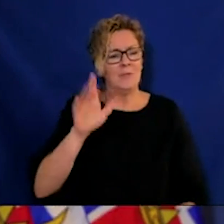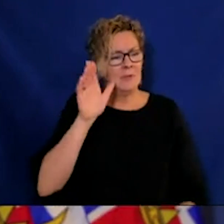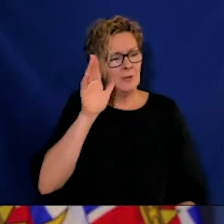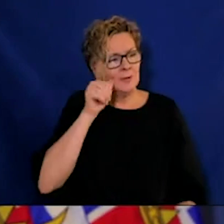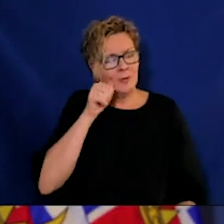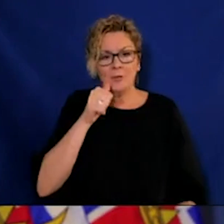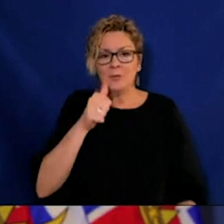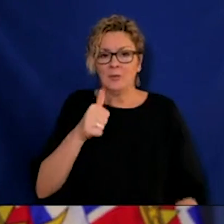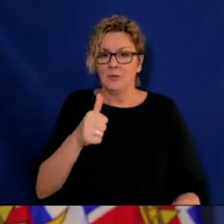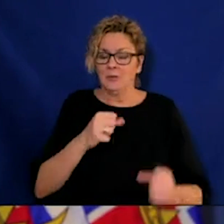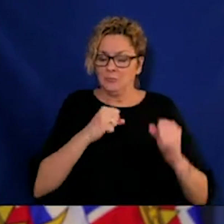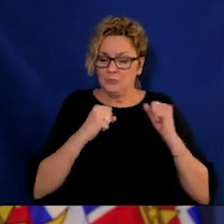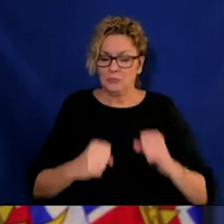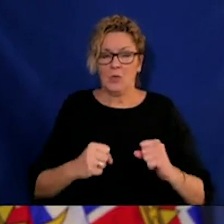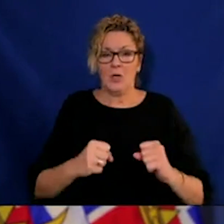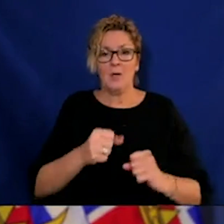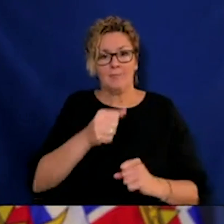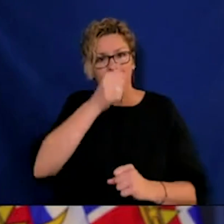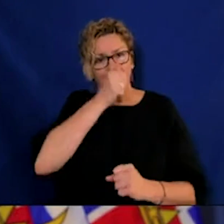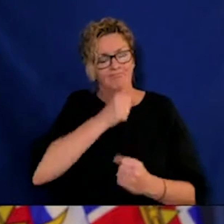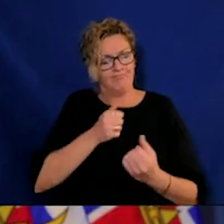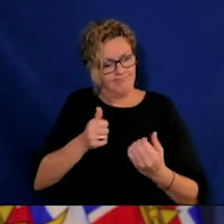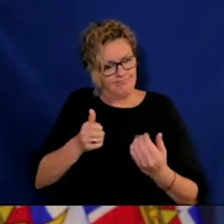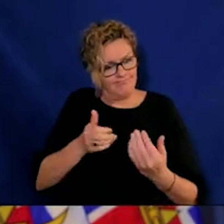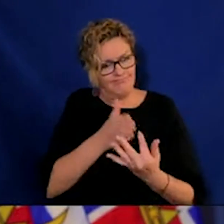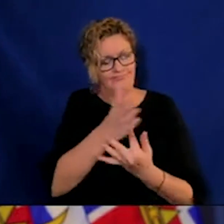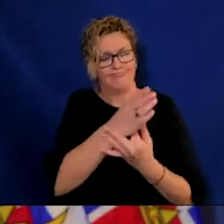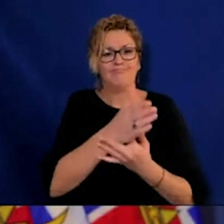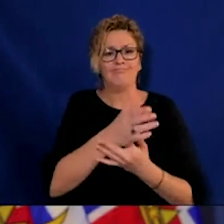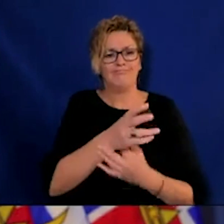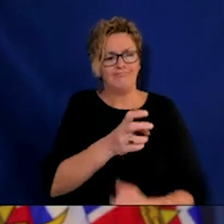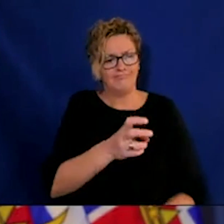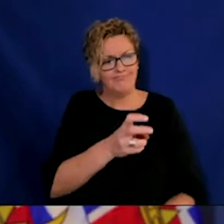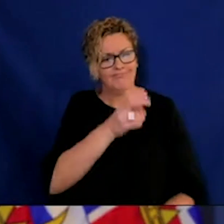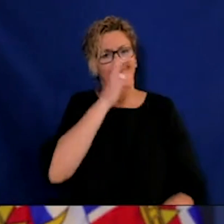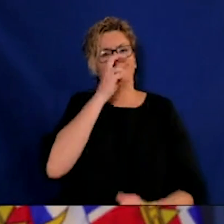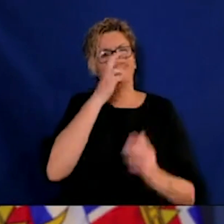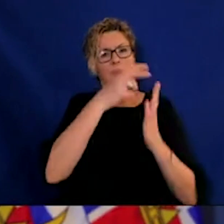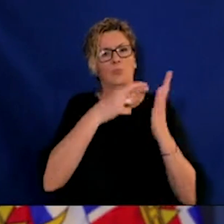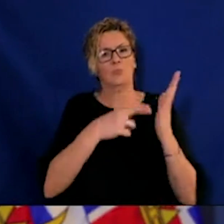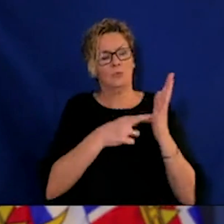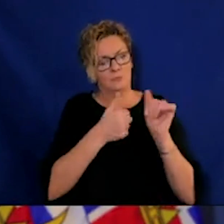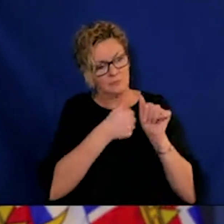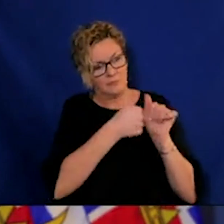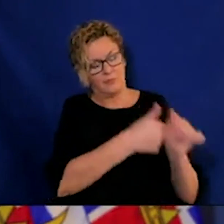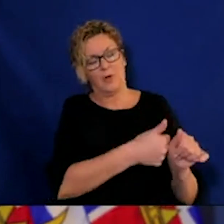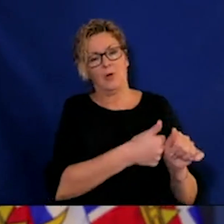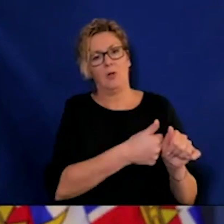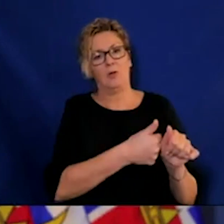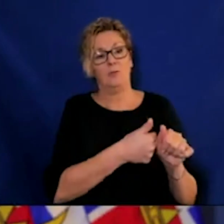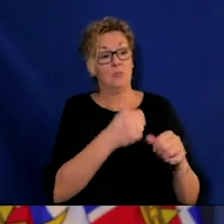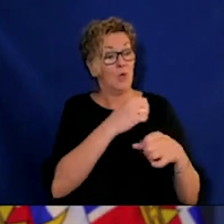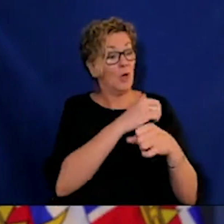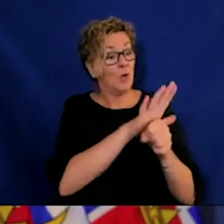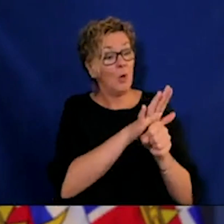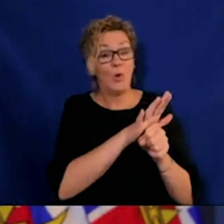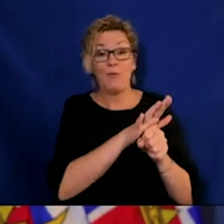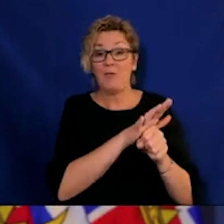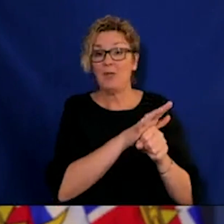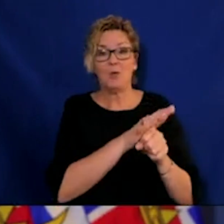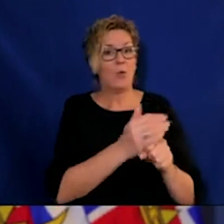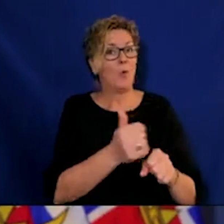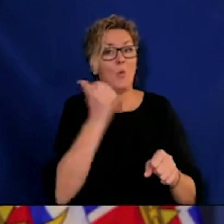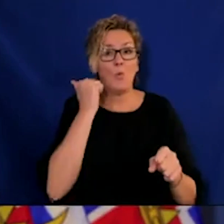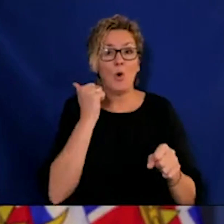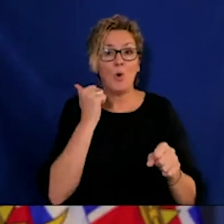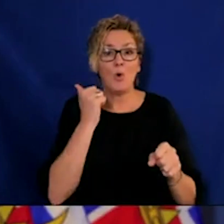make sure we're consistent in taking the actions we need to take to stop the spread and save lives. We must not let up. We must not let down.